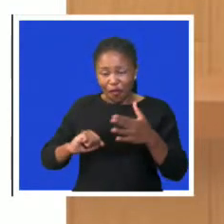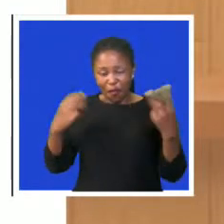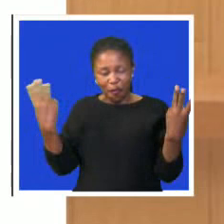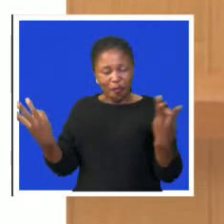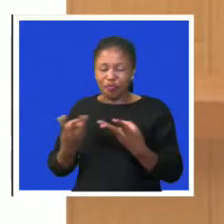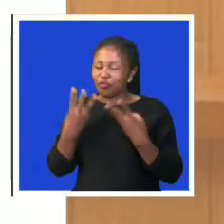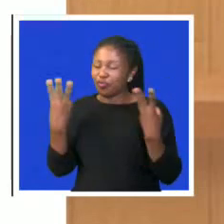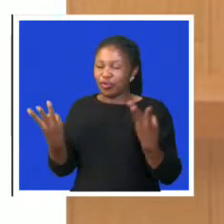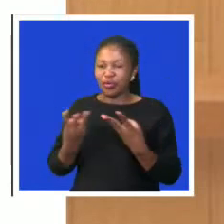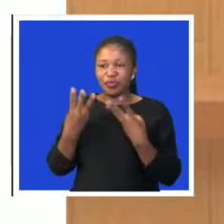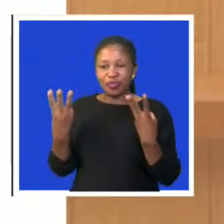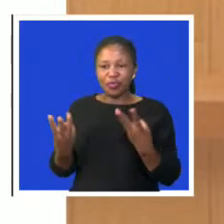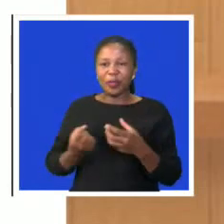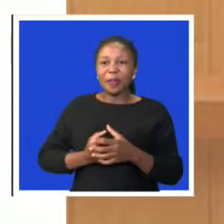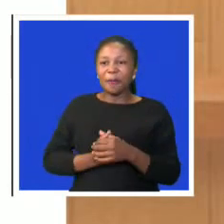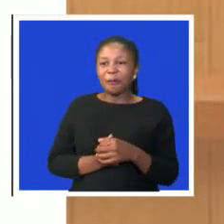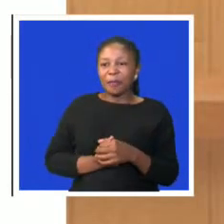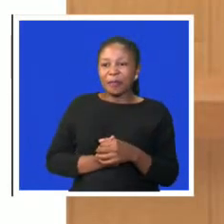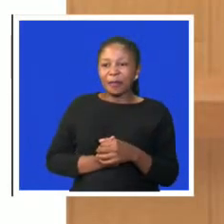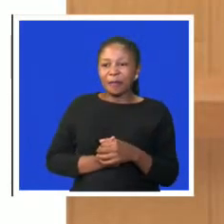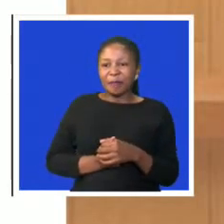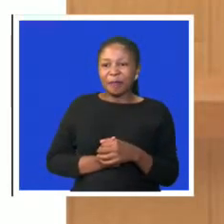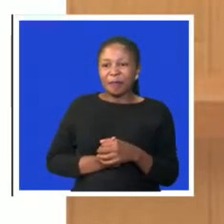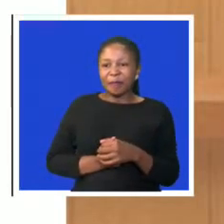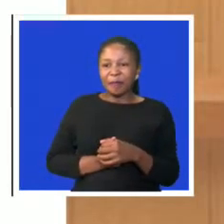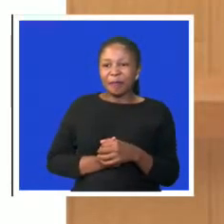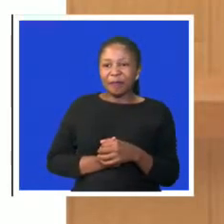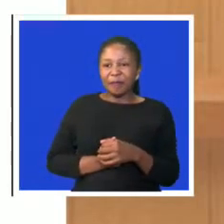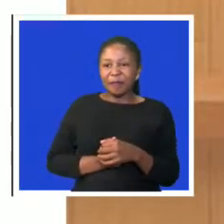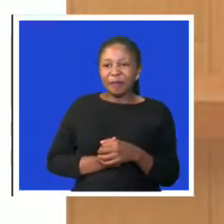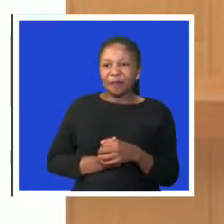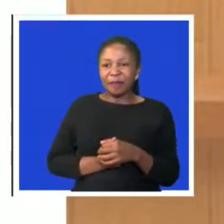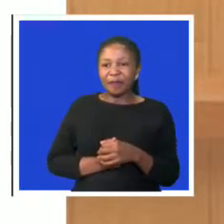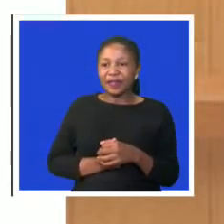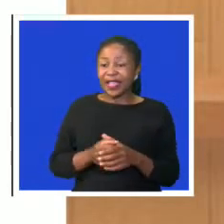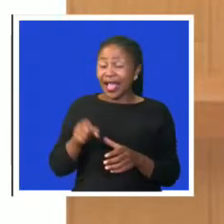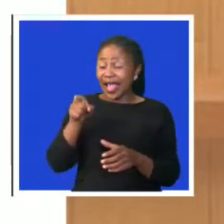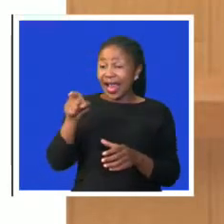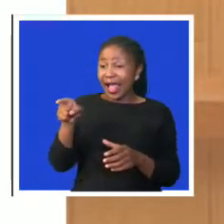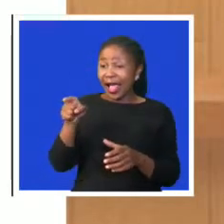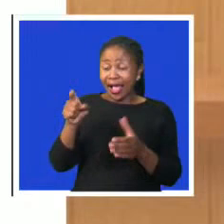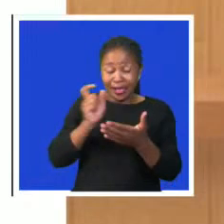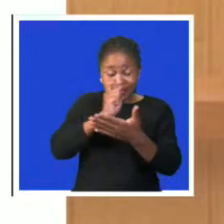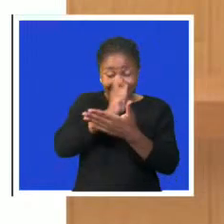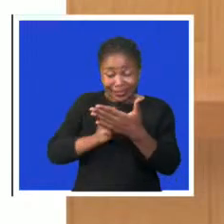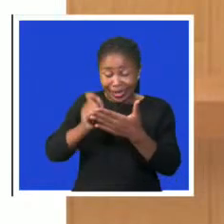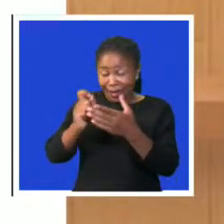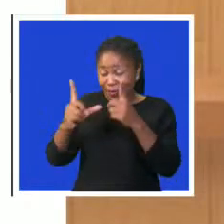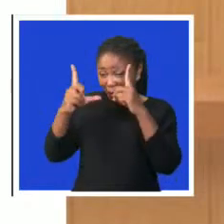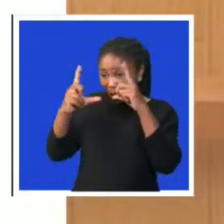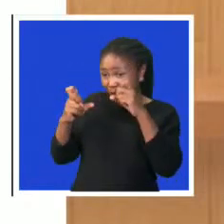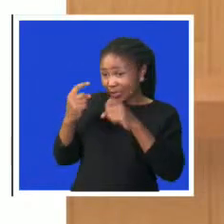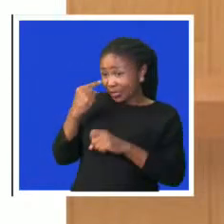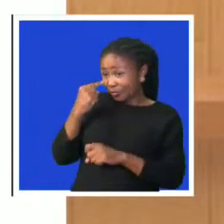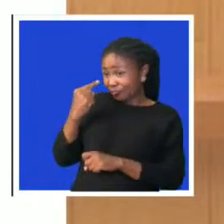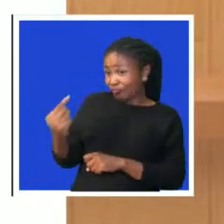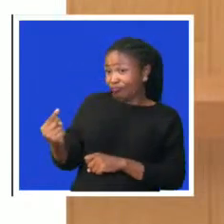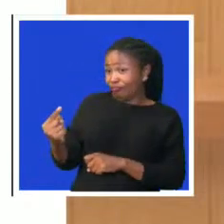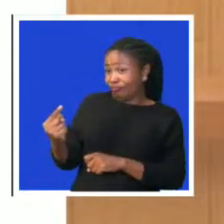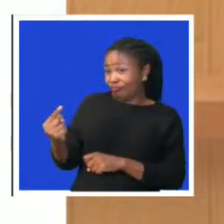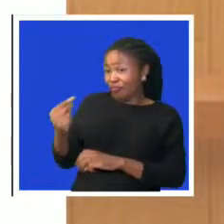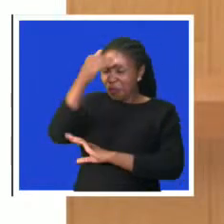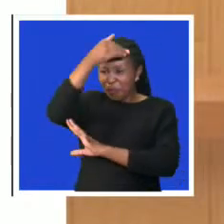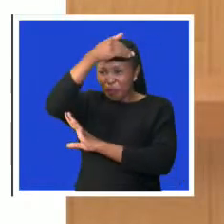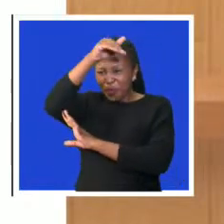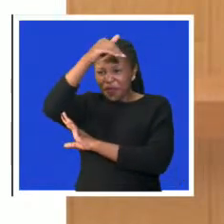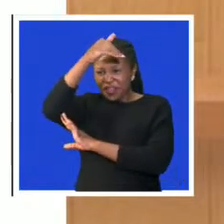us look at the picture of the scribes there. We say that the scribes were educated men. You can see from the background